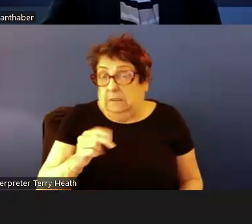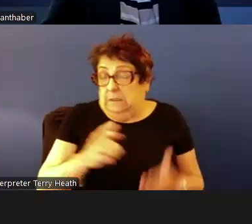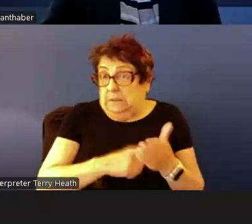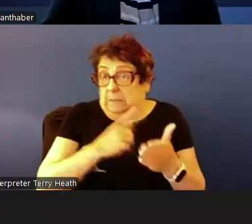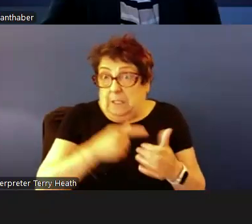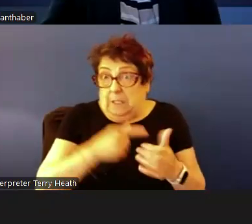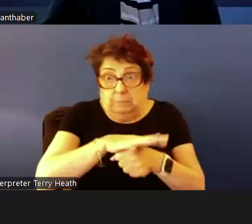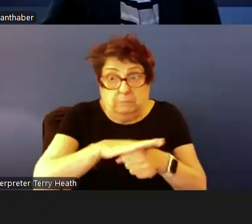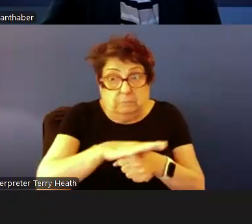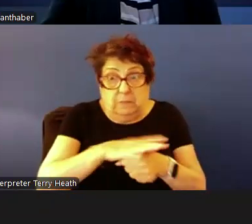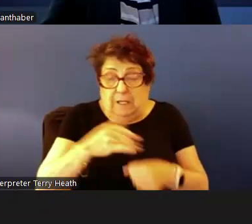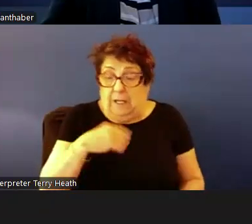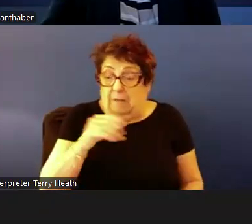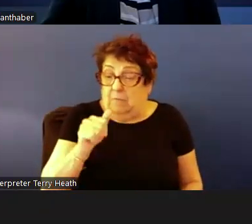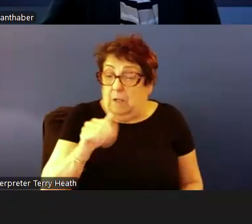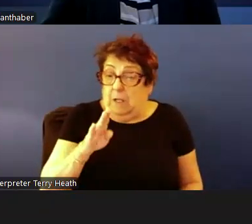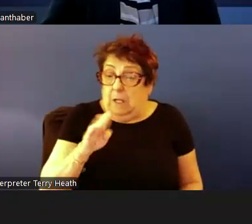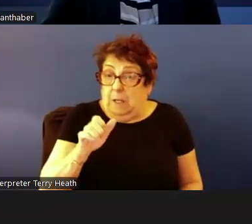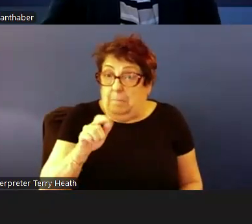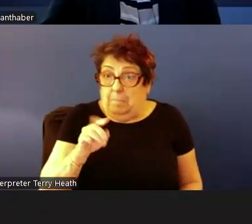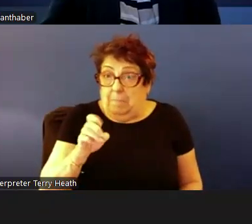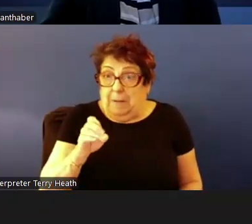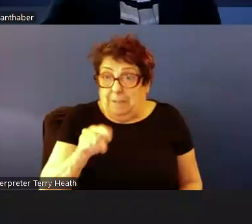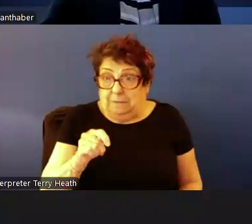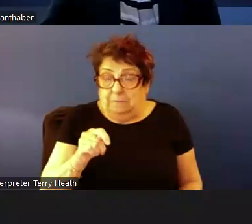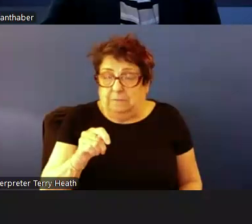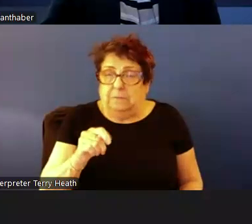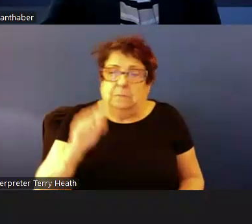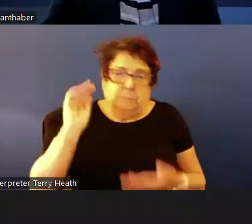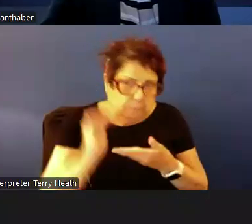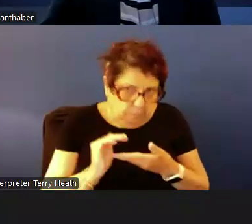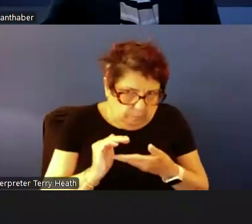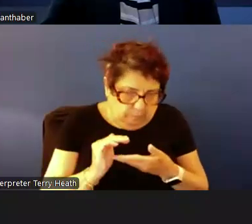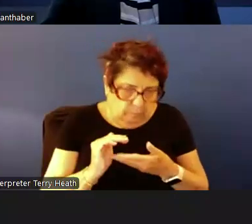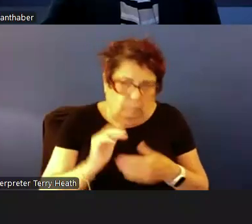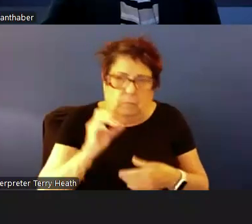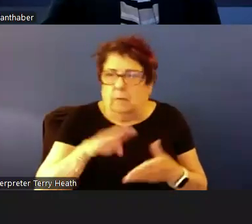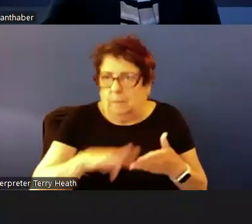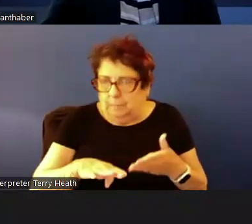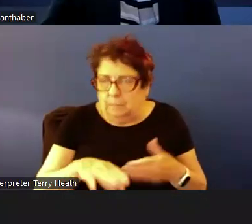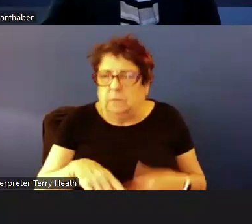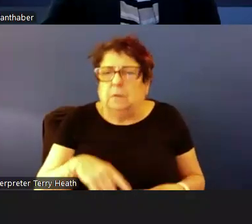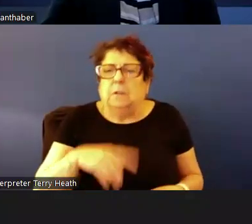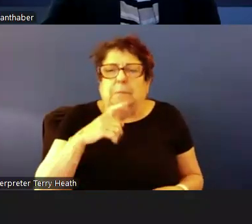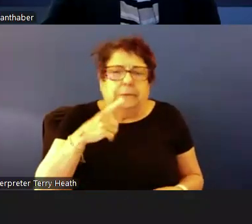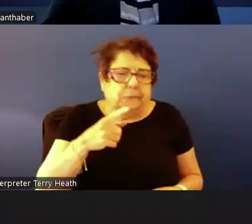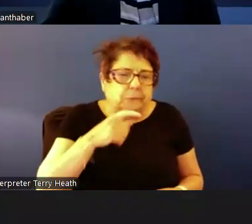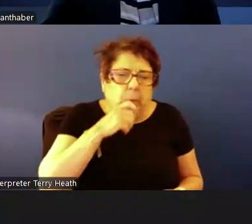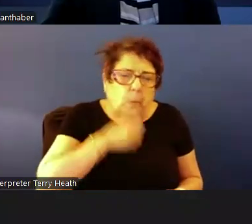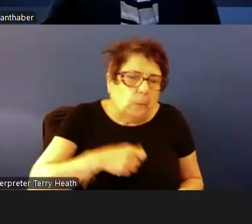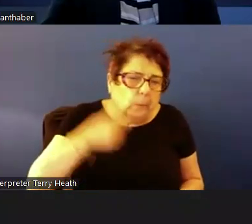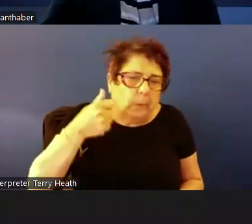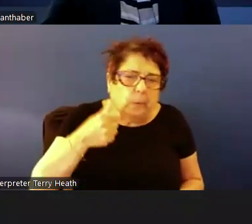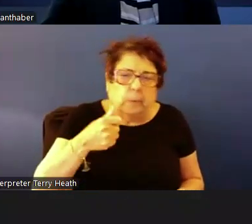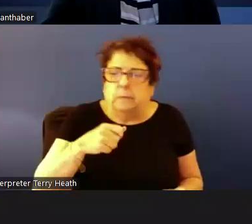abatement based on being low income and over 60 or 65, or as a veteran, or other categories